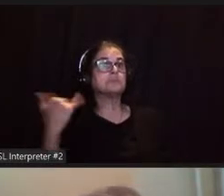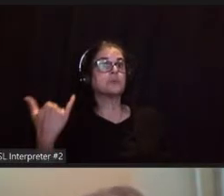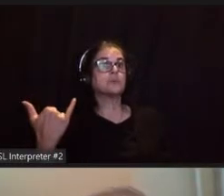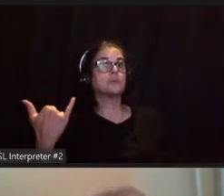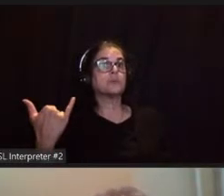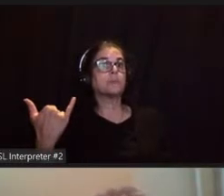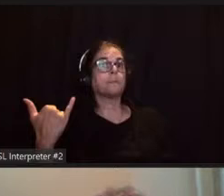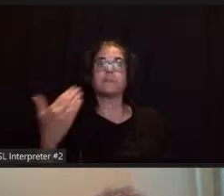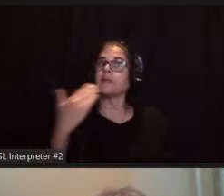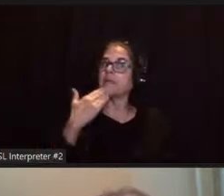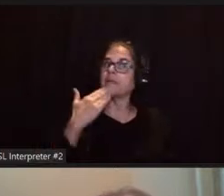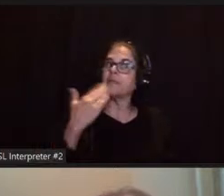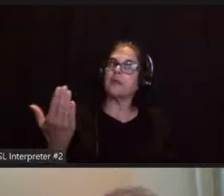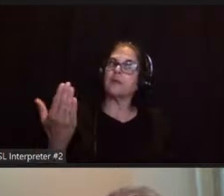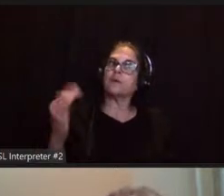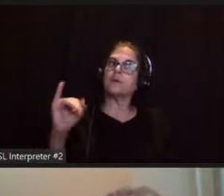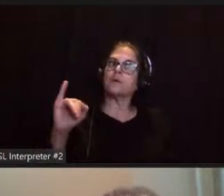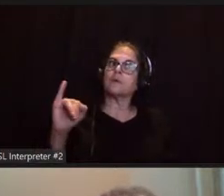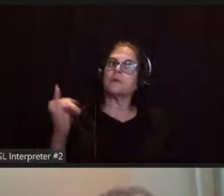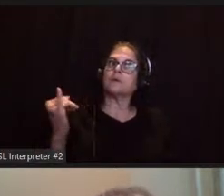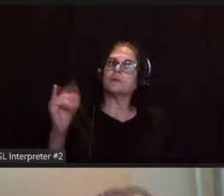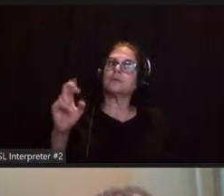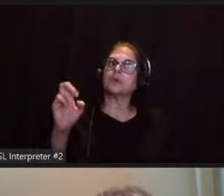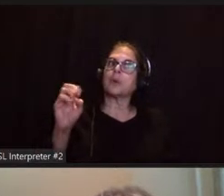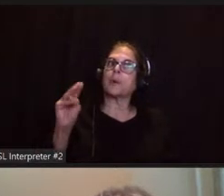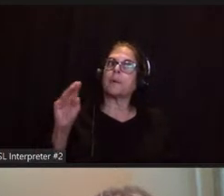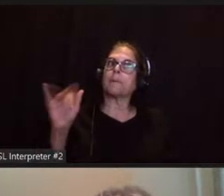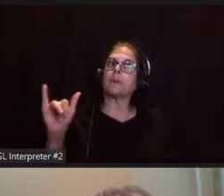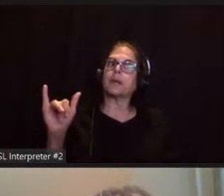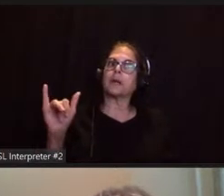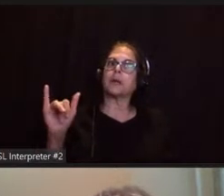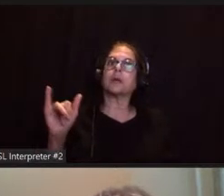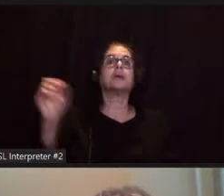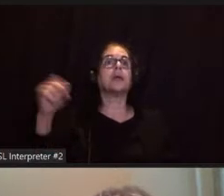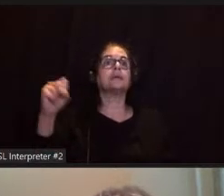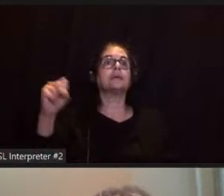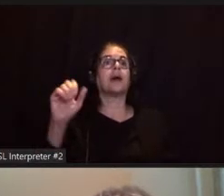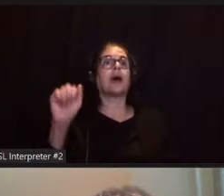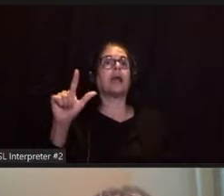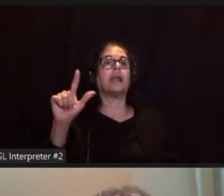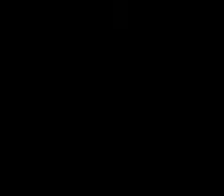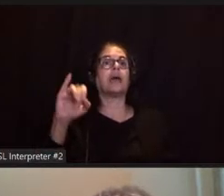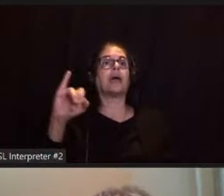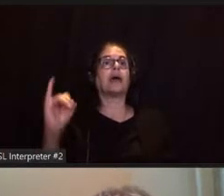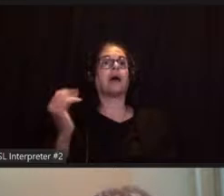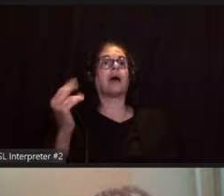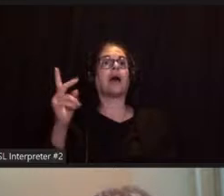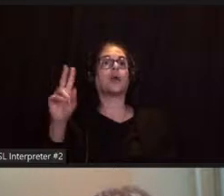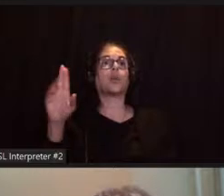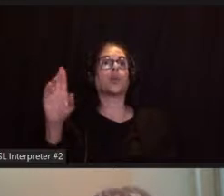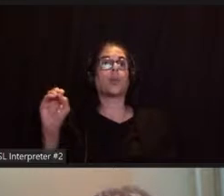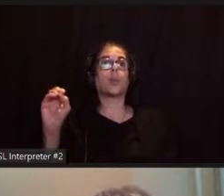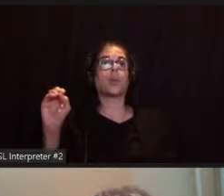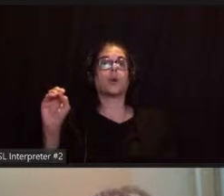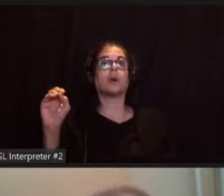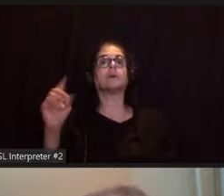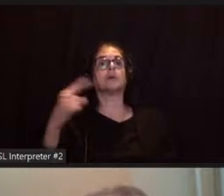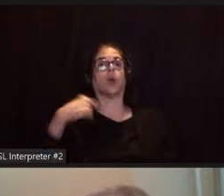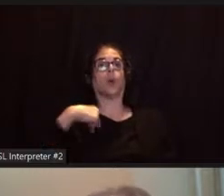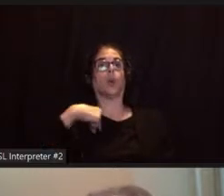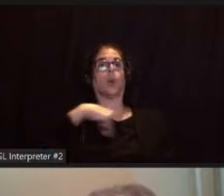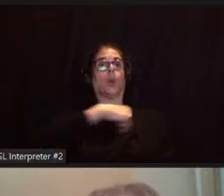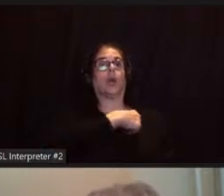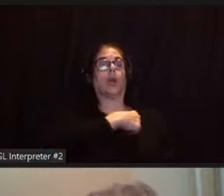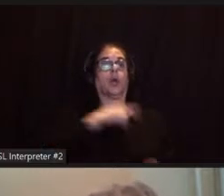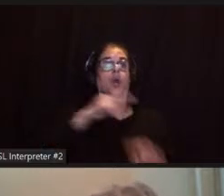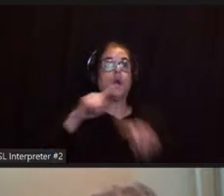Thank you, Jeremy. Yes, Alejandro. So we are relying